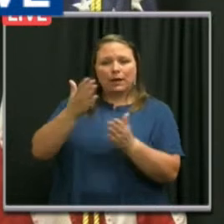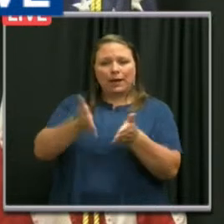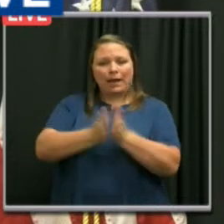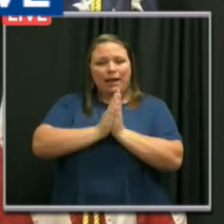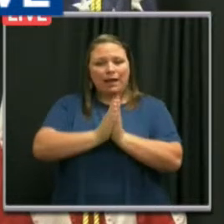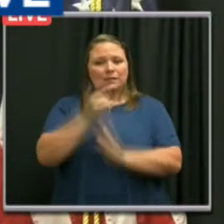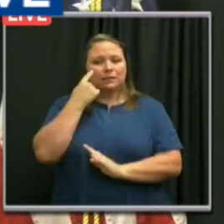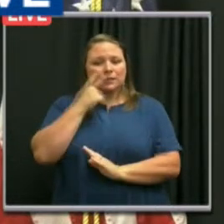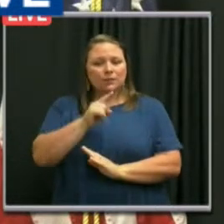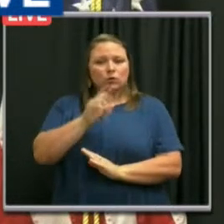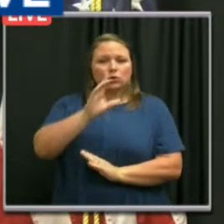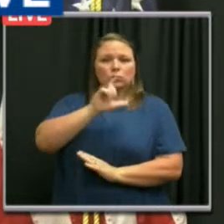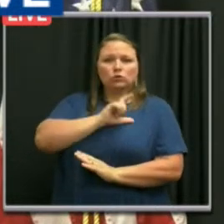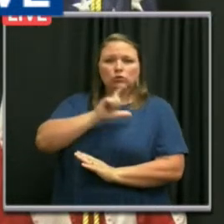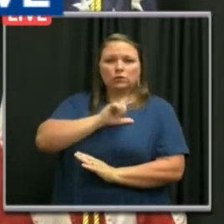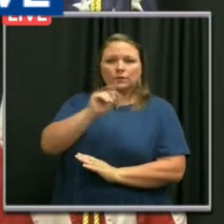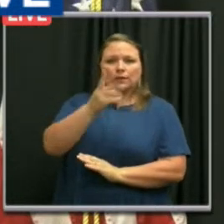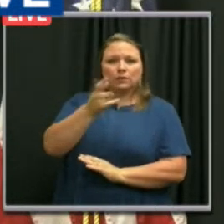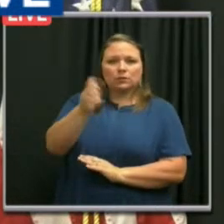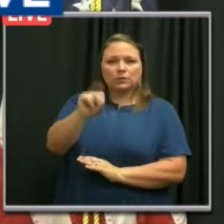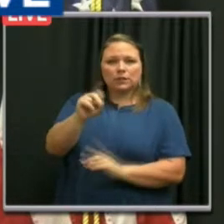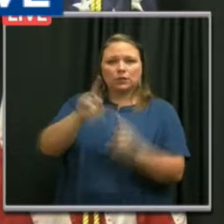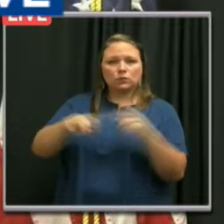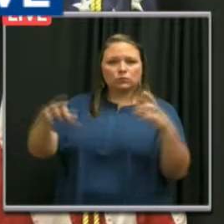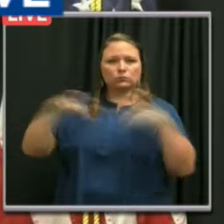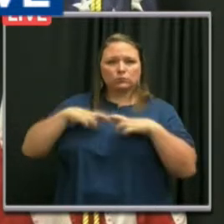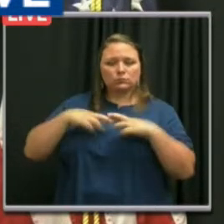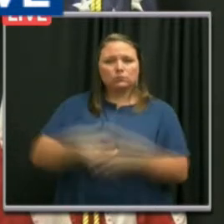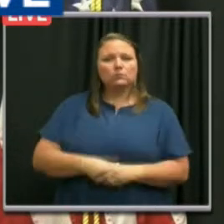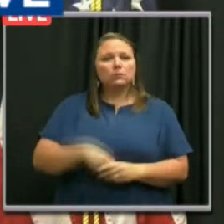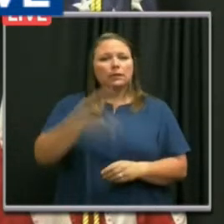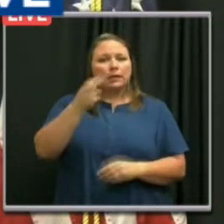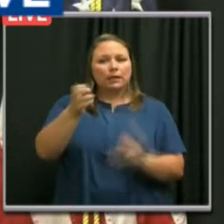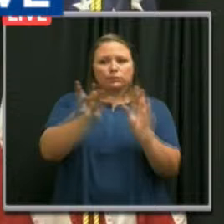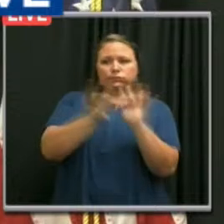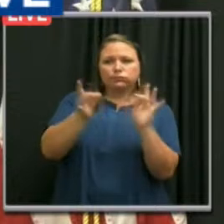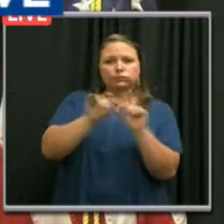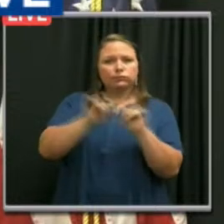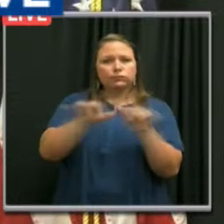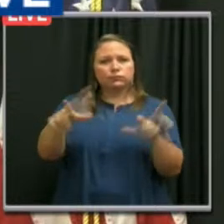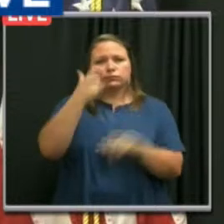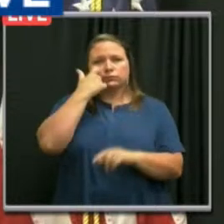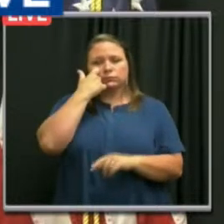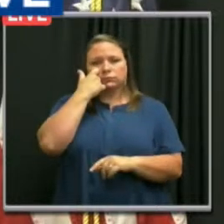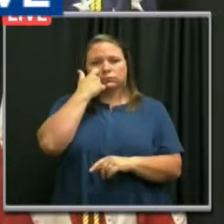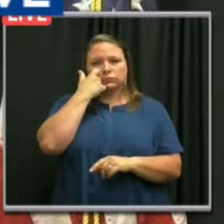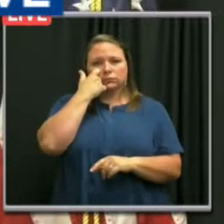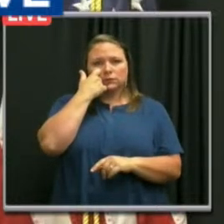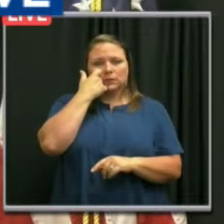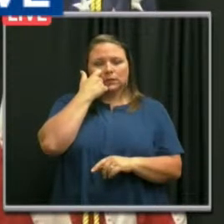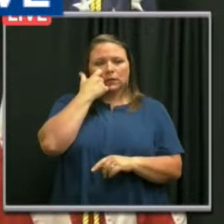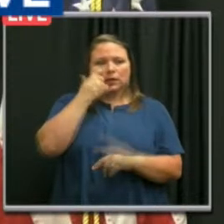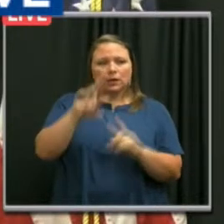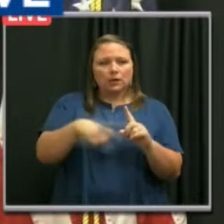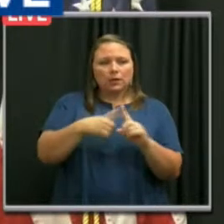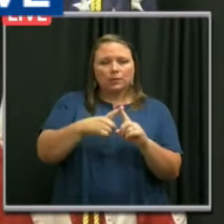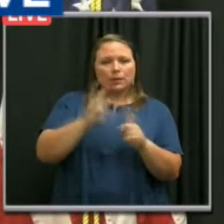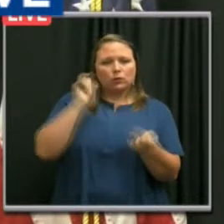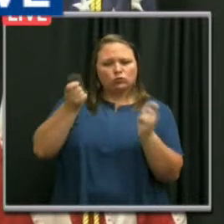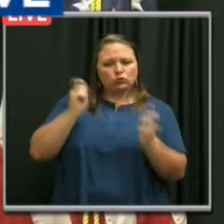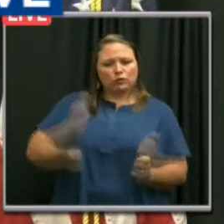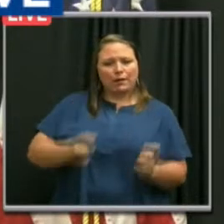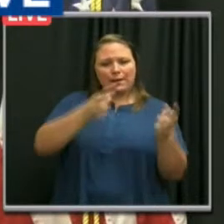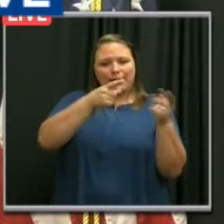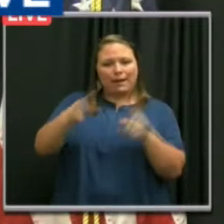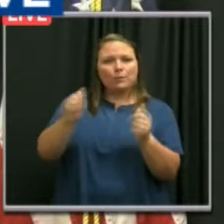for Chief Anderson to resign. I know he put a statement out saying about changes he wants to